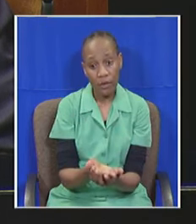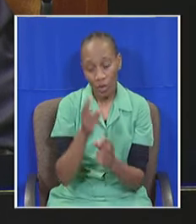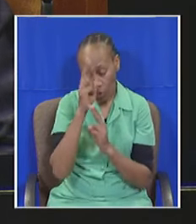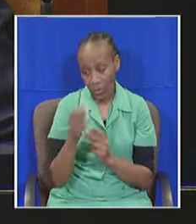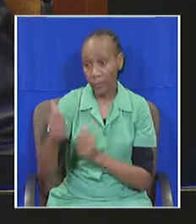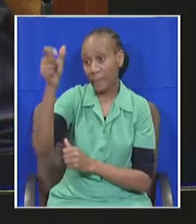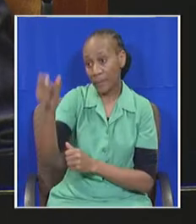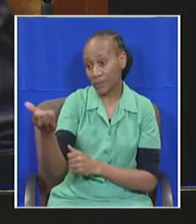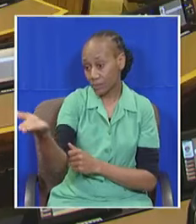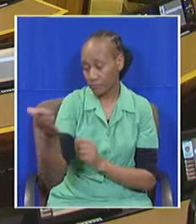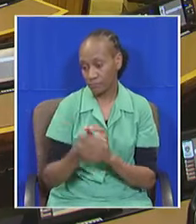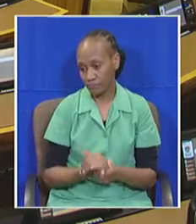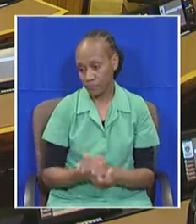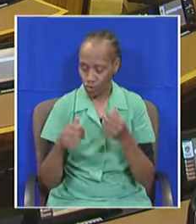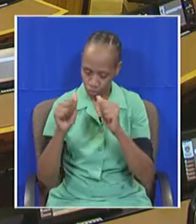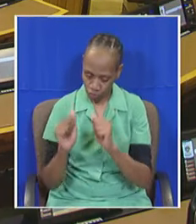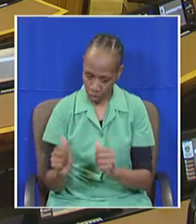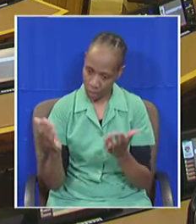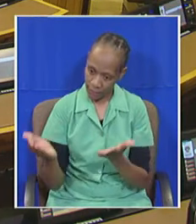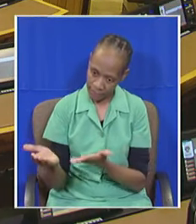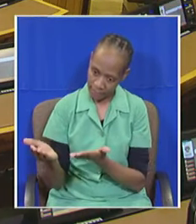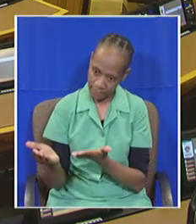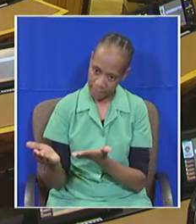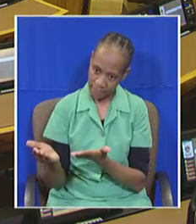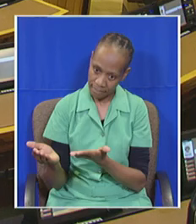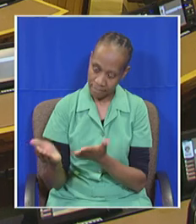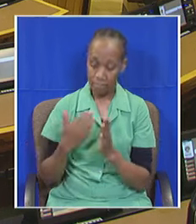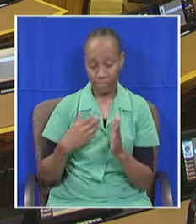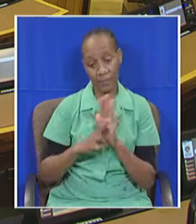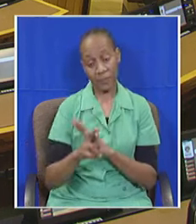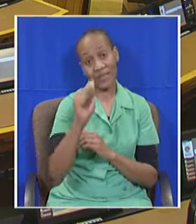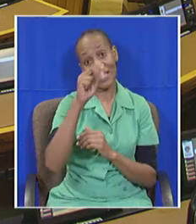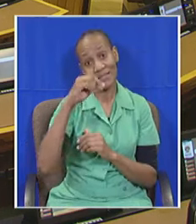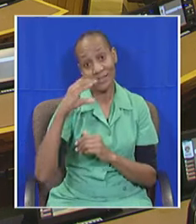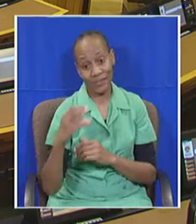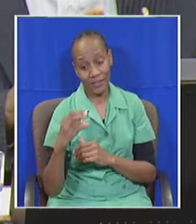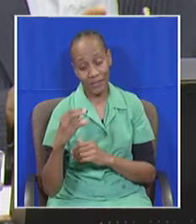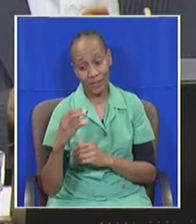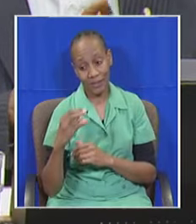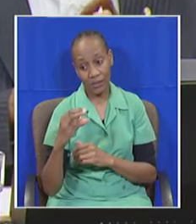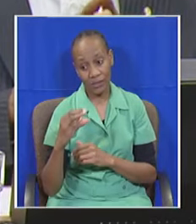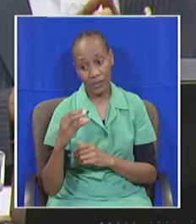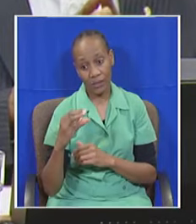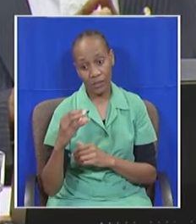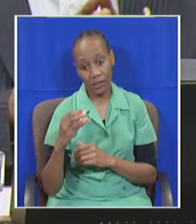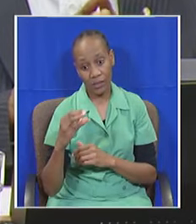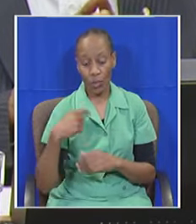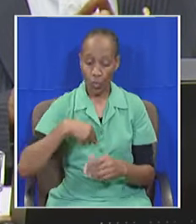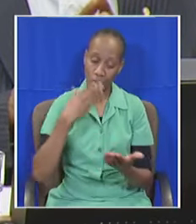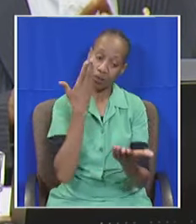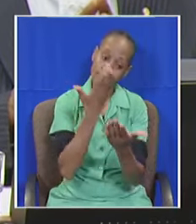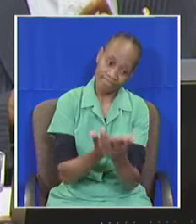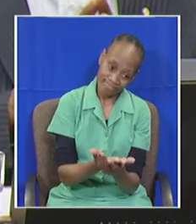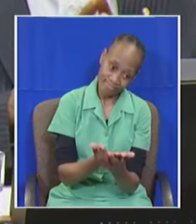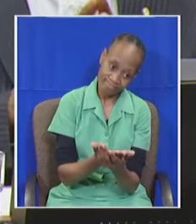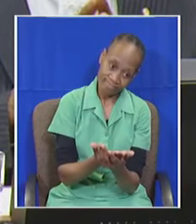Whip. House Chair, on behalf of the African National Congress, we move without